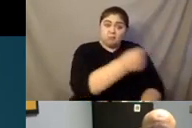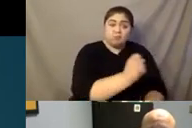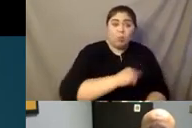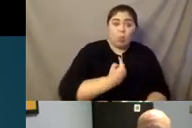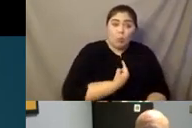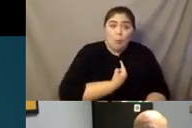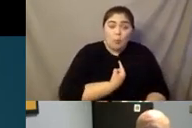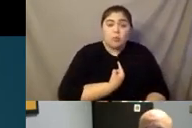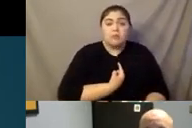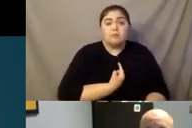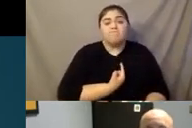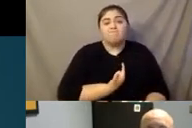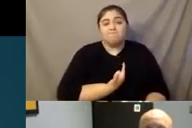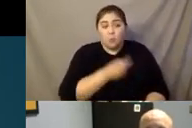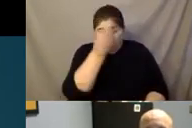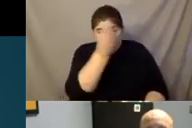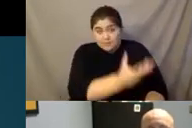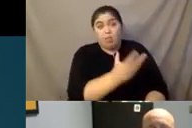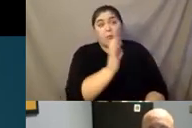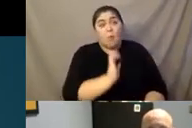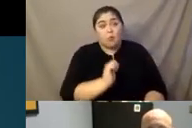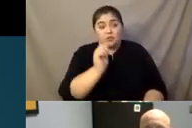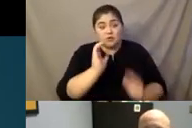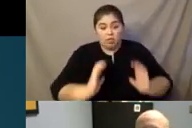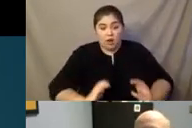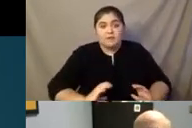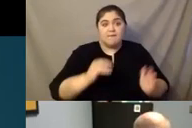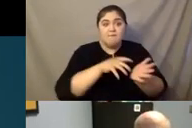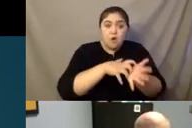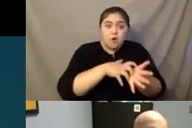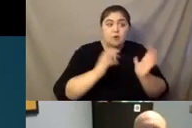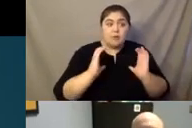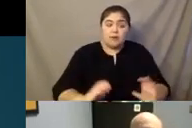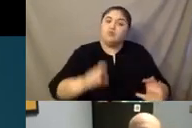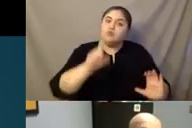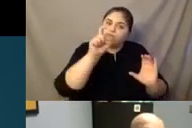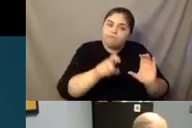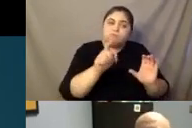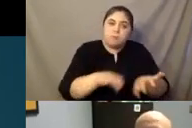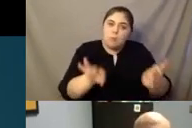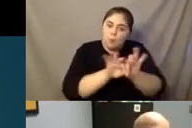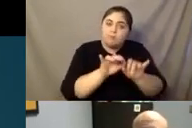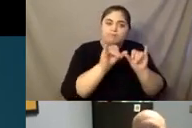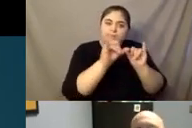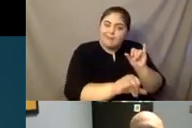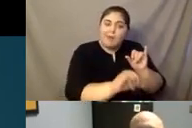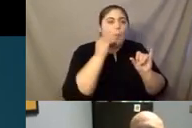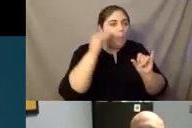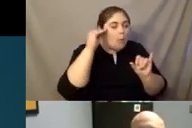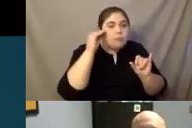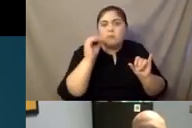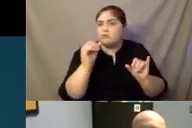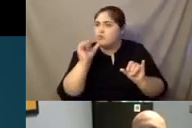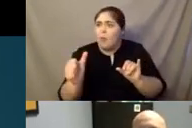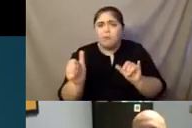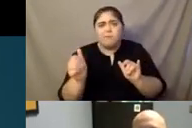we're telling older, vulnerable clients that they need to stay isolated, that they shouldn't be having contact with family and friends.